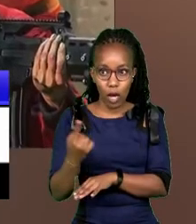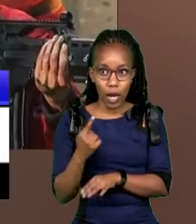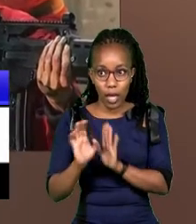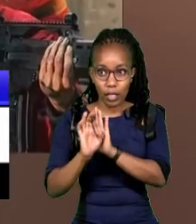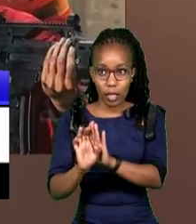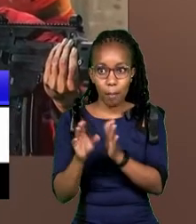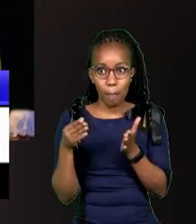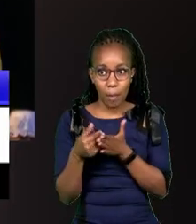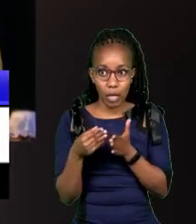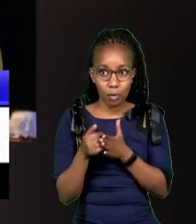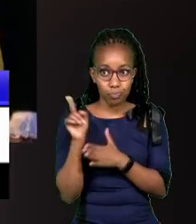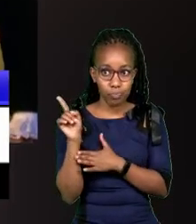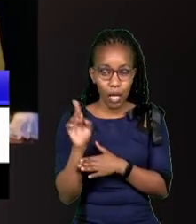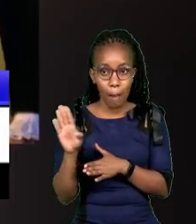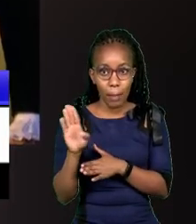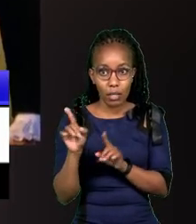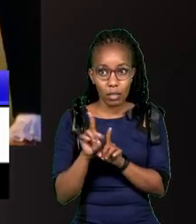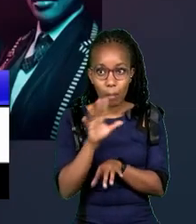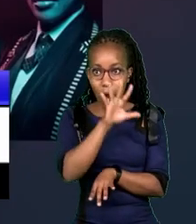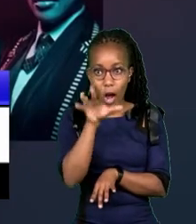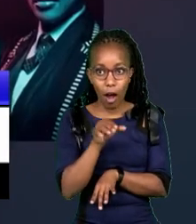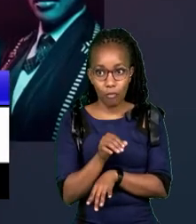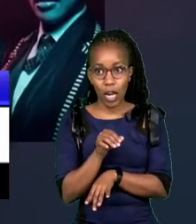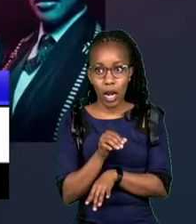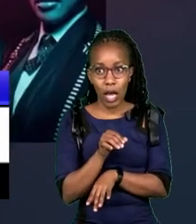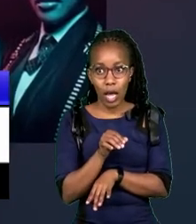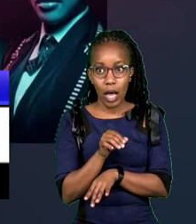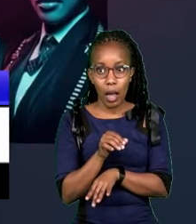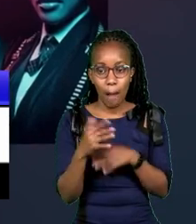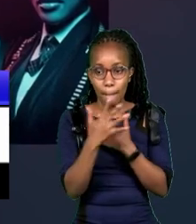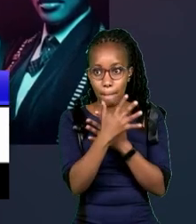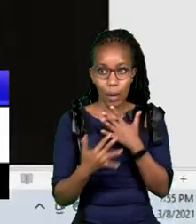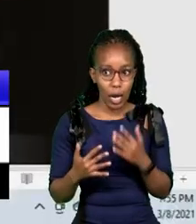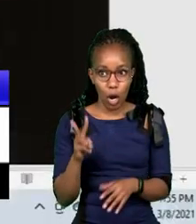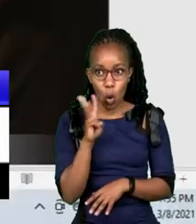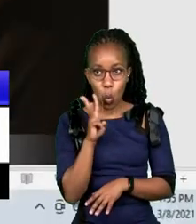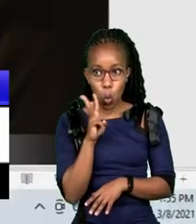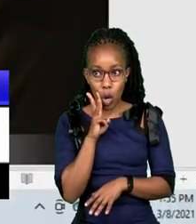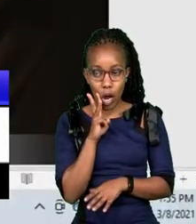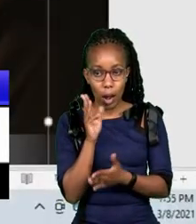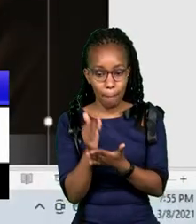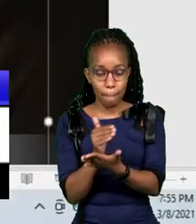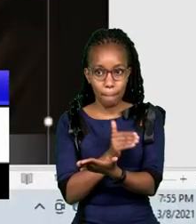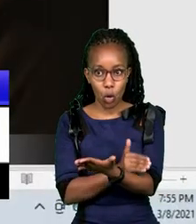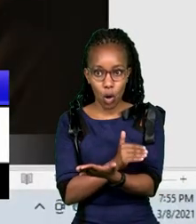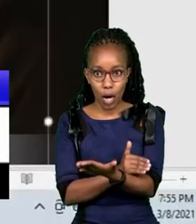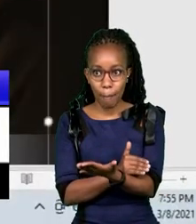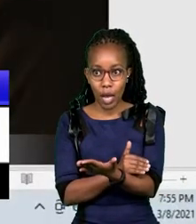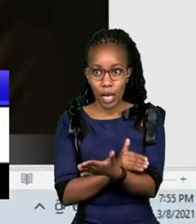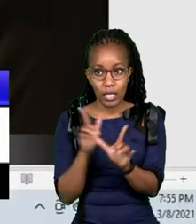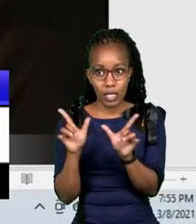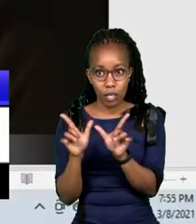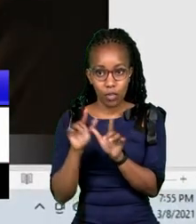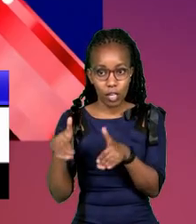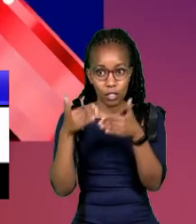Heist, Bridgerton, and an African series Blood and Water, plus some of the programming the company licenses from others.